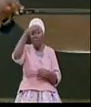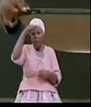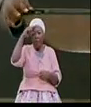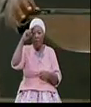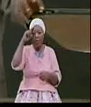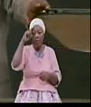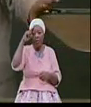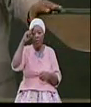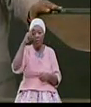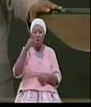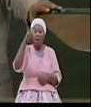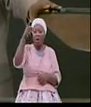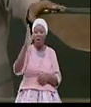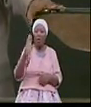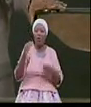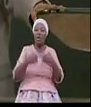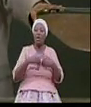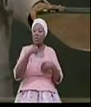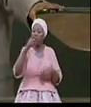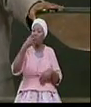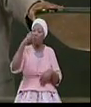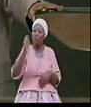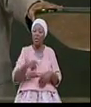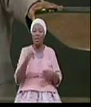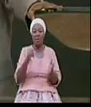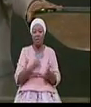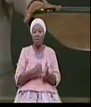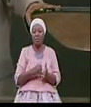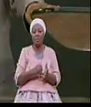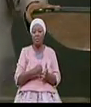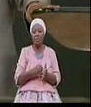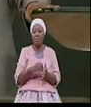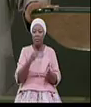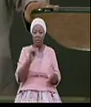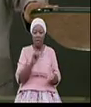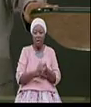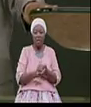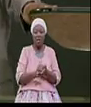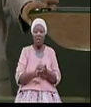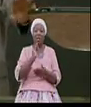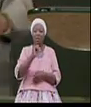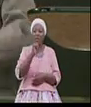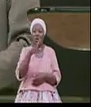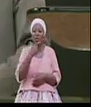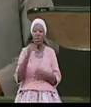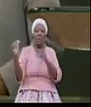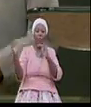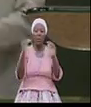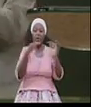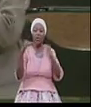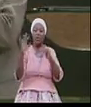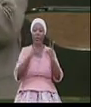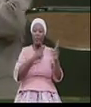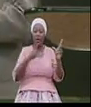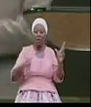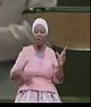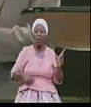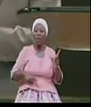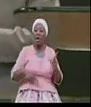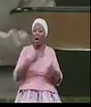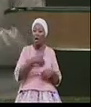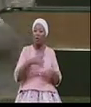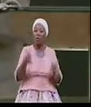because God had not commanded it. That's not the battle of the Lord. And